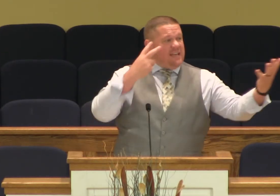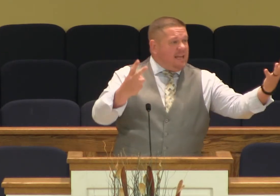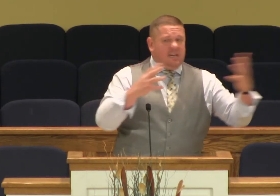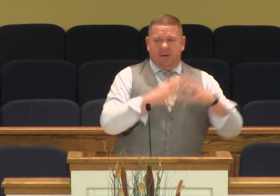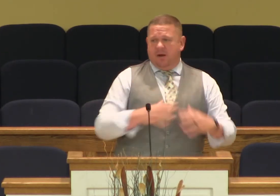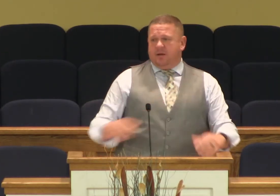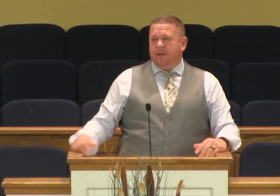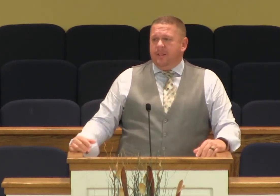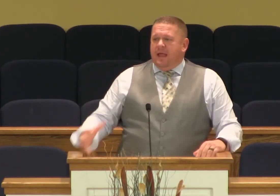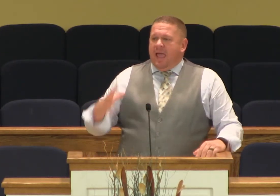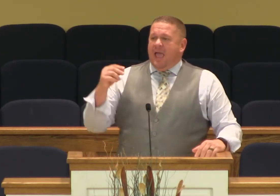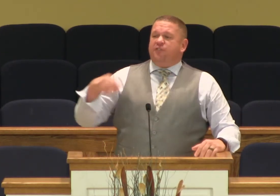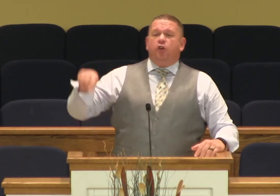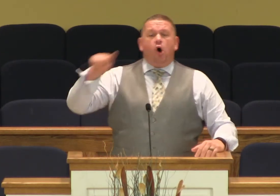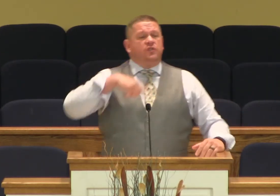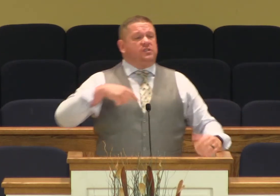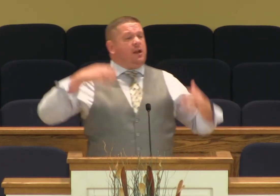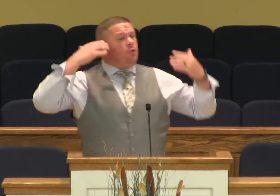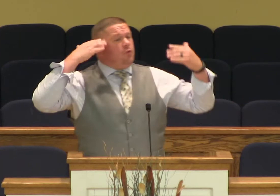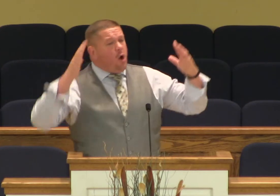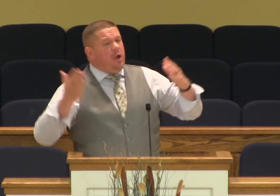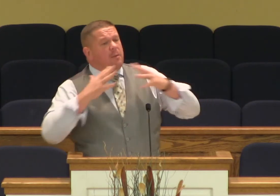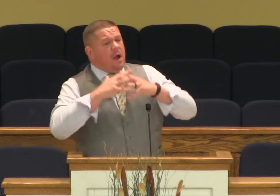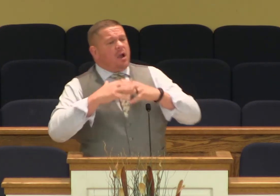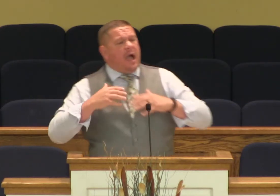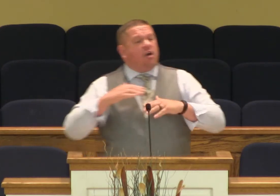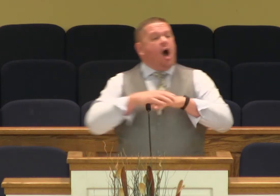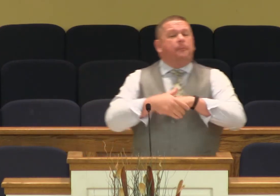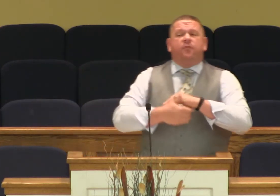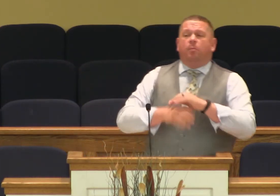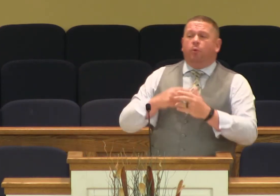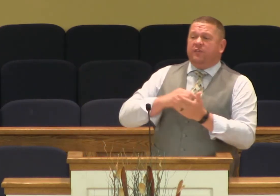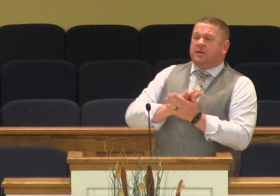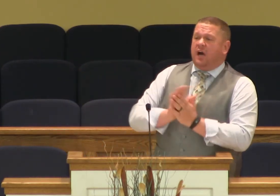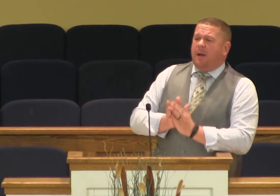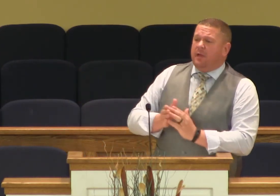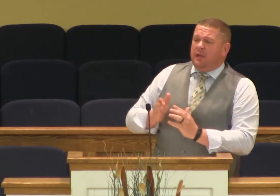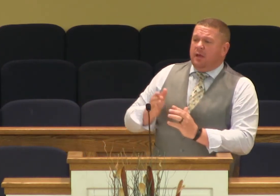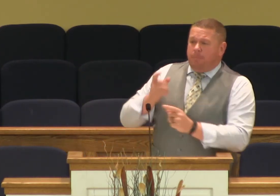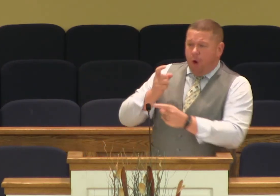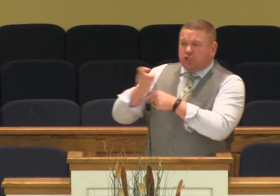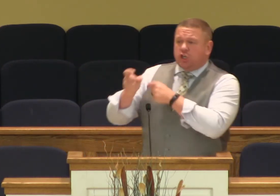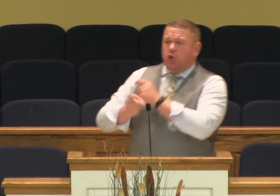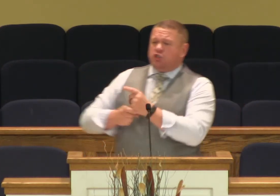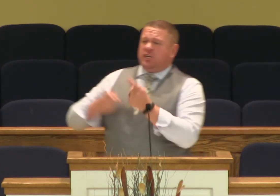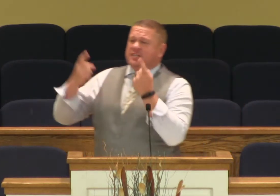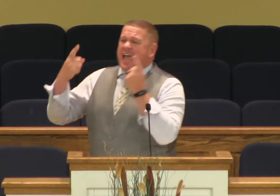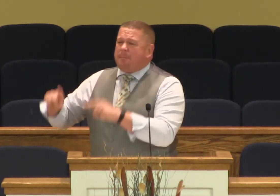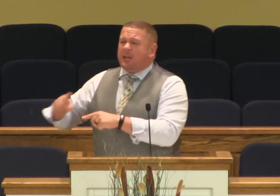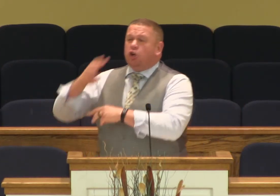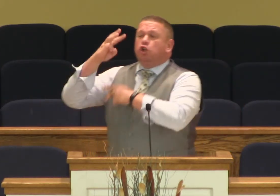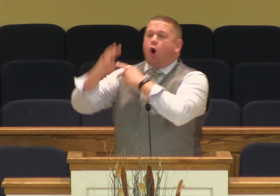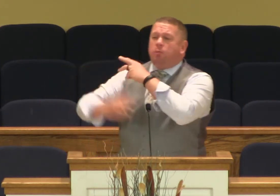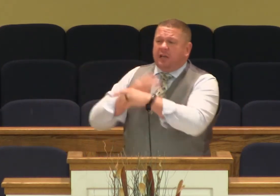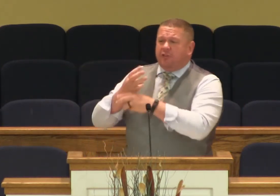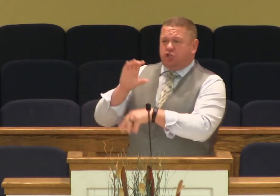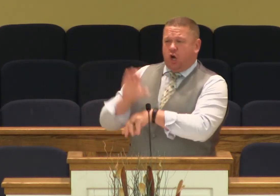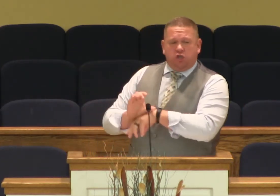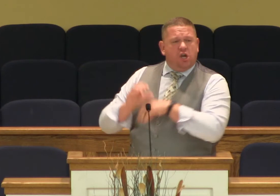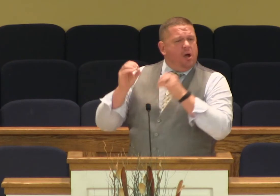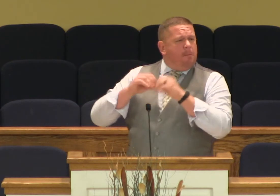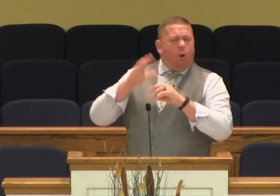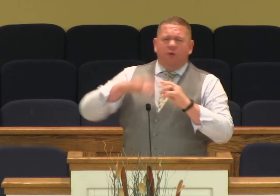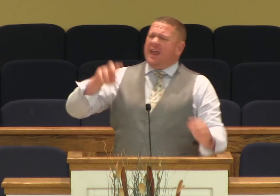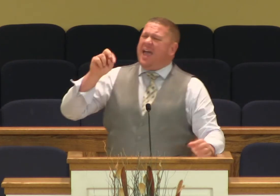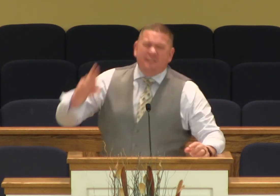already singing in America. And for those of us that don't know here in America how comfortable we've become, persecution is happening globally to the